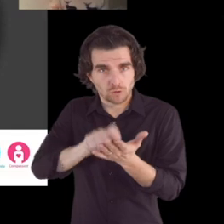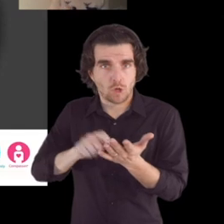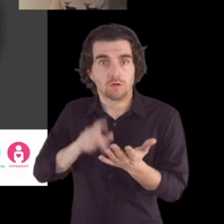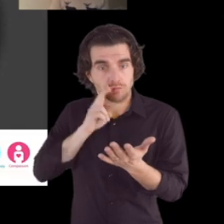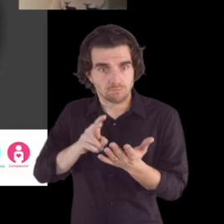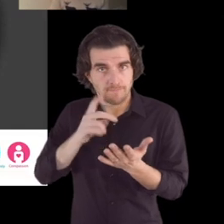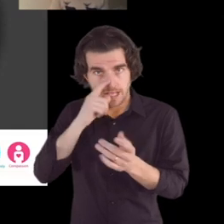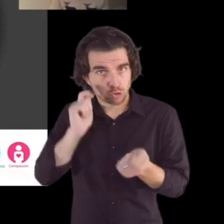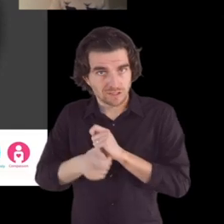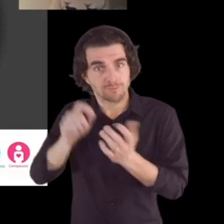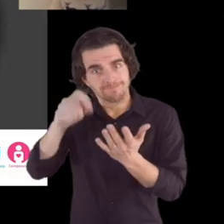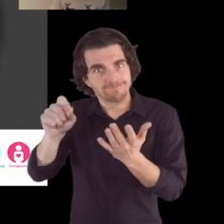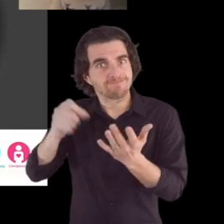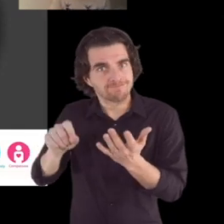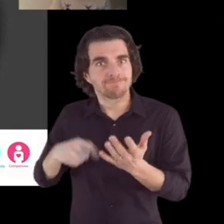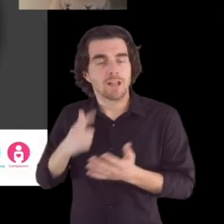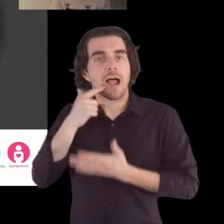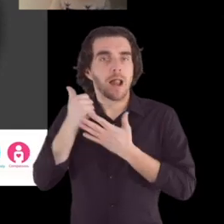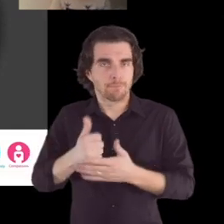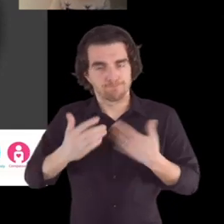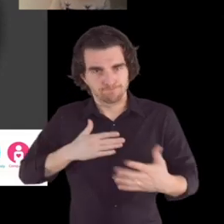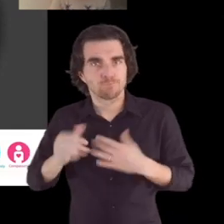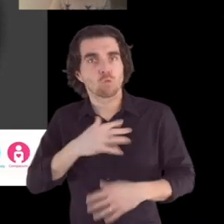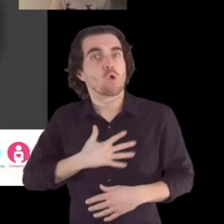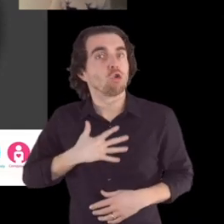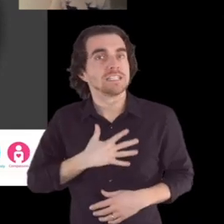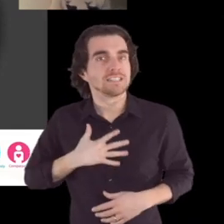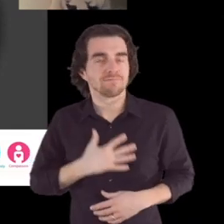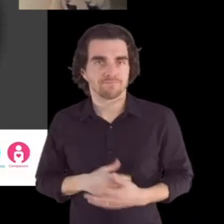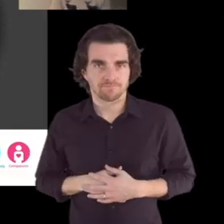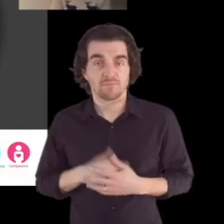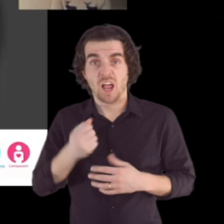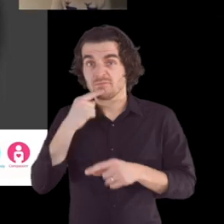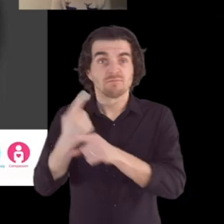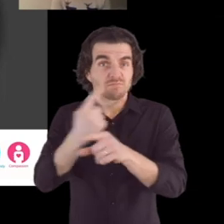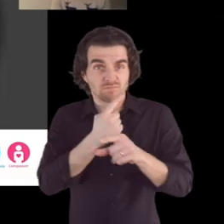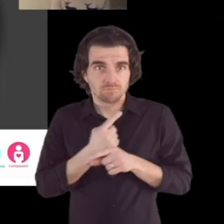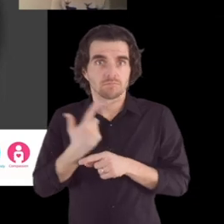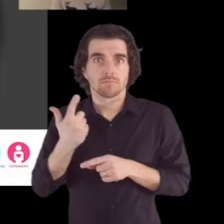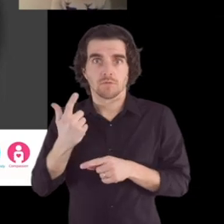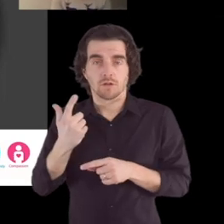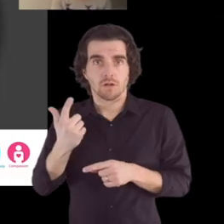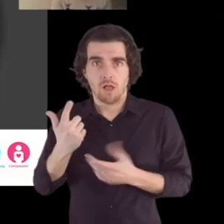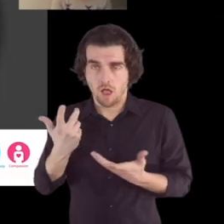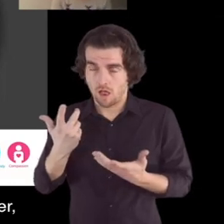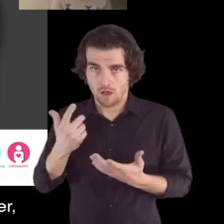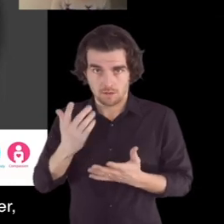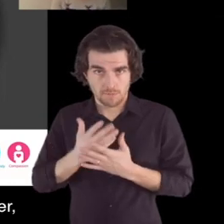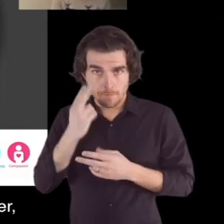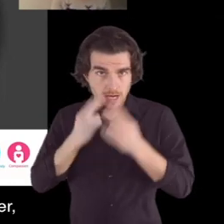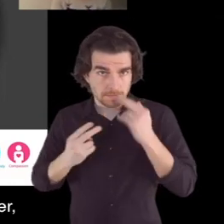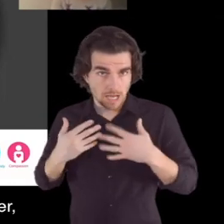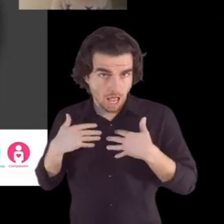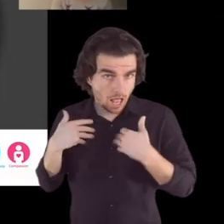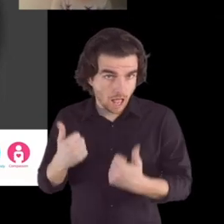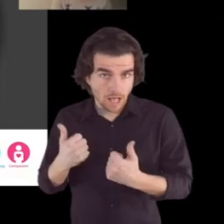that you can do something about, really, really helpful way to deal with worry. There was comments about just the tsunami of kindness, that everybody was